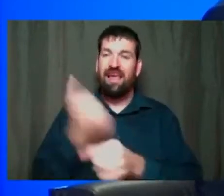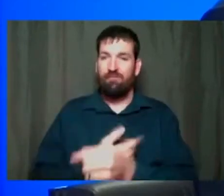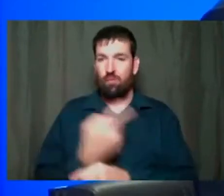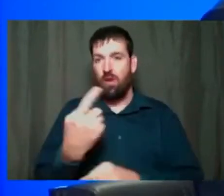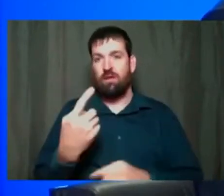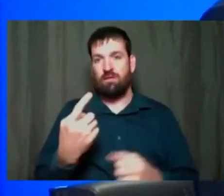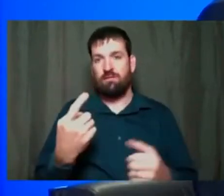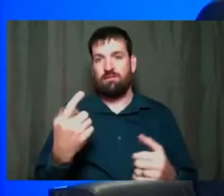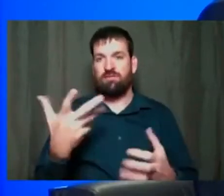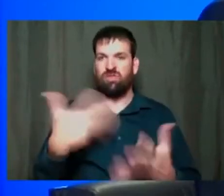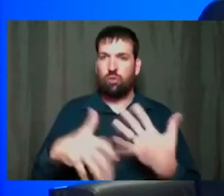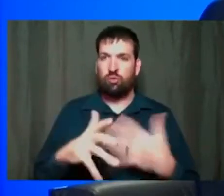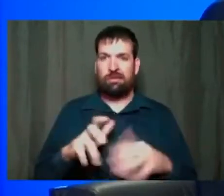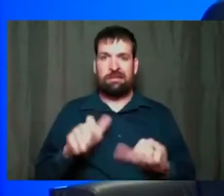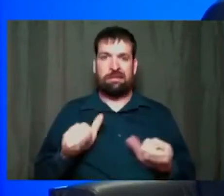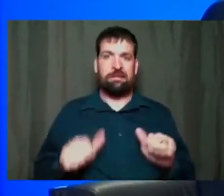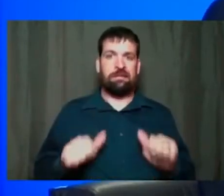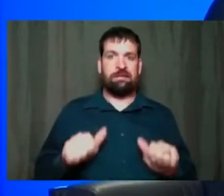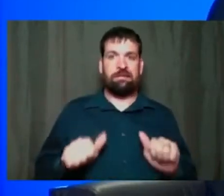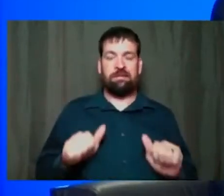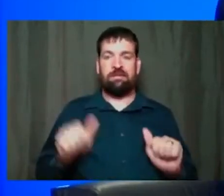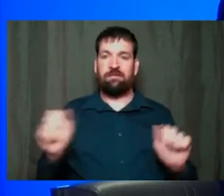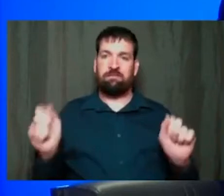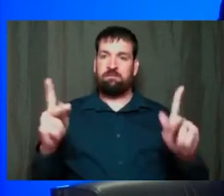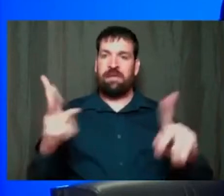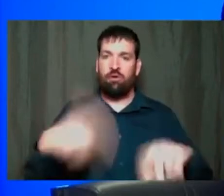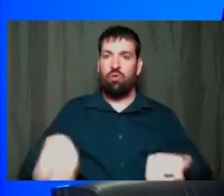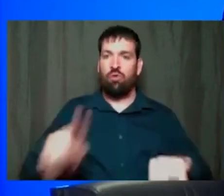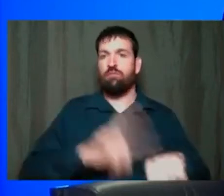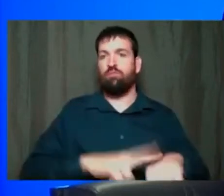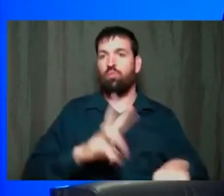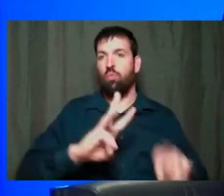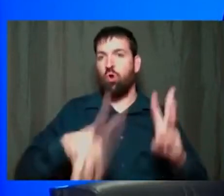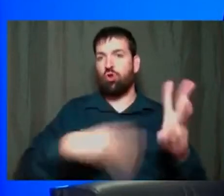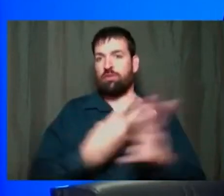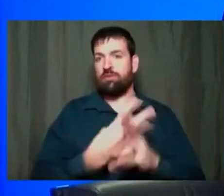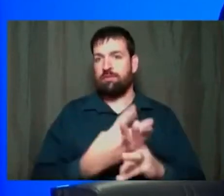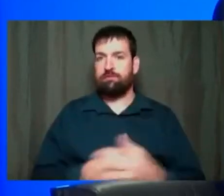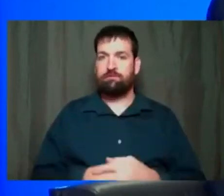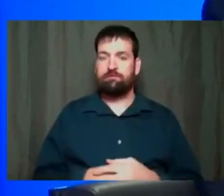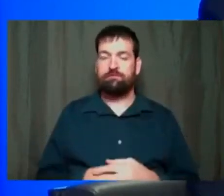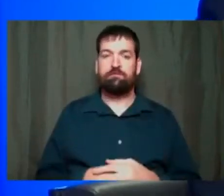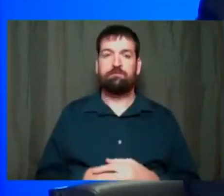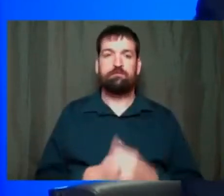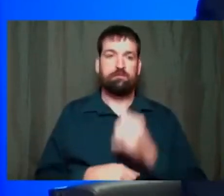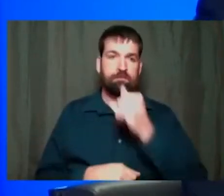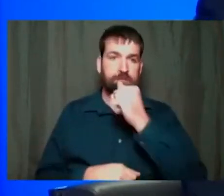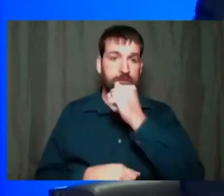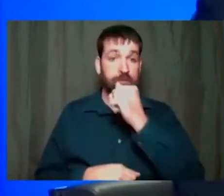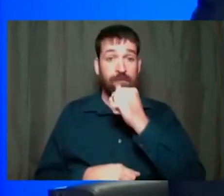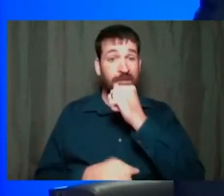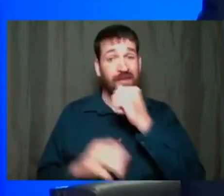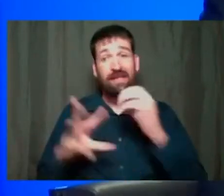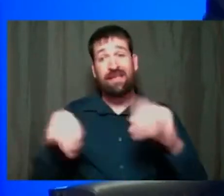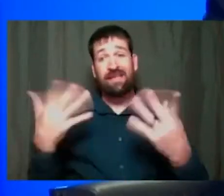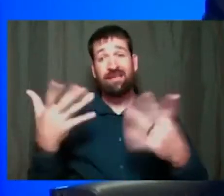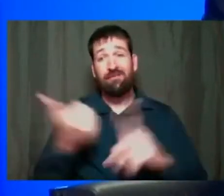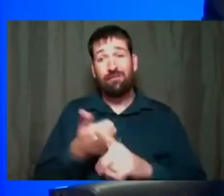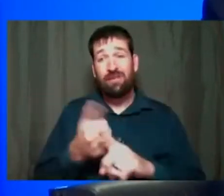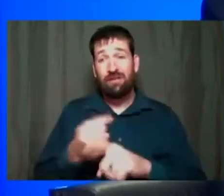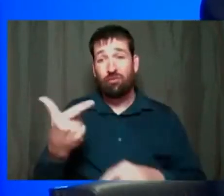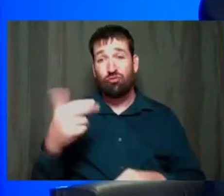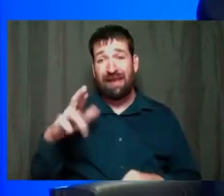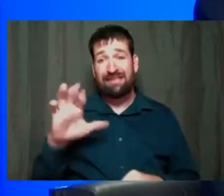social awkwardness coming back out in the world. And so this really comes from just giving yourself grace, recognizing this